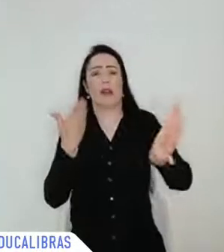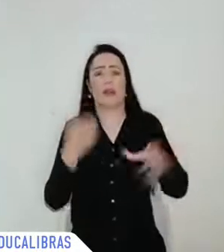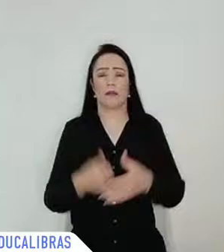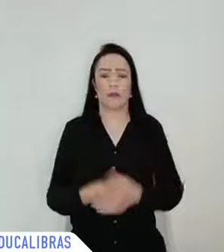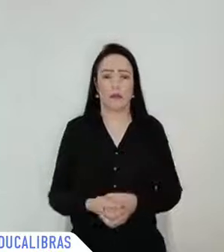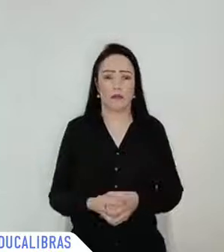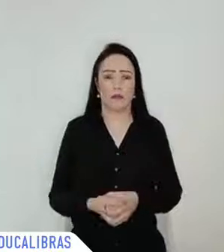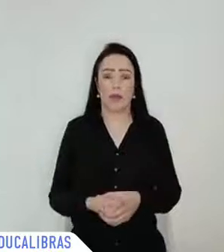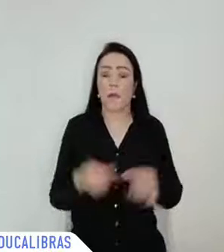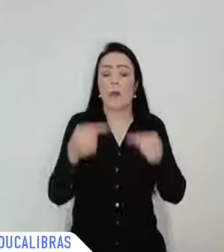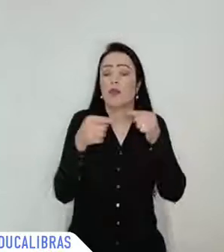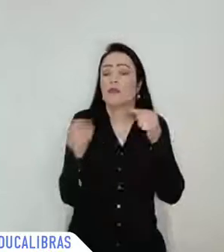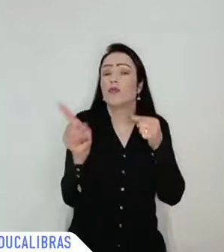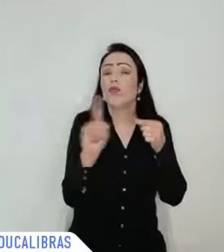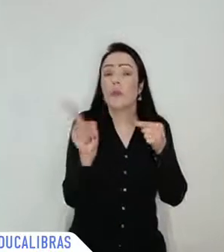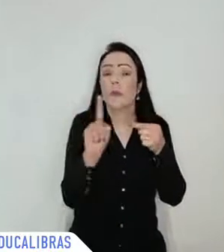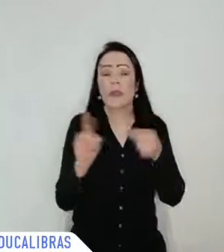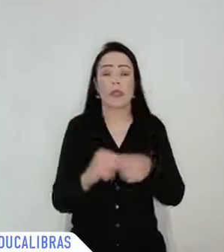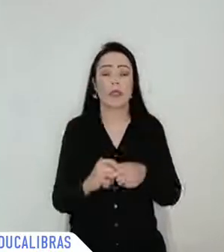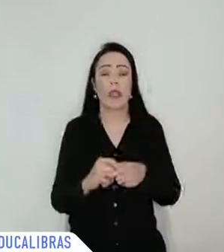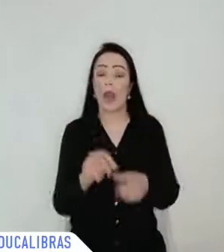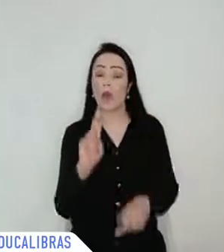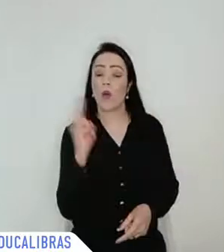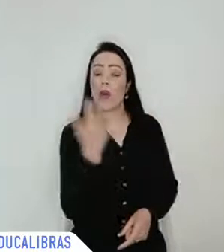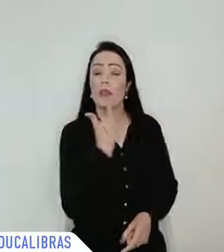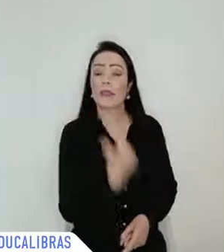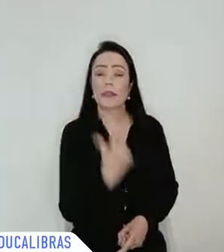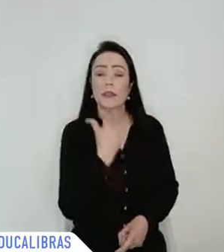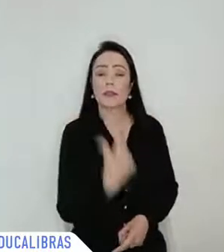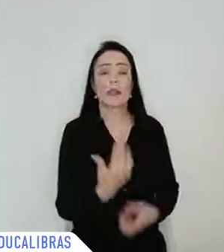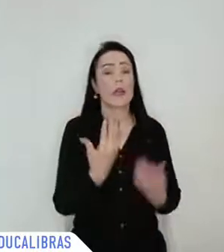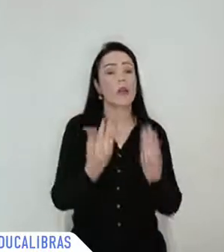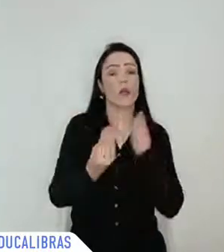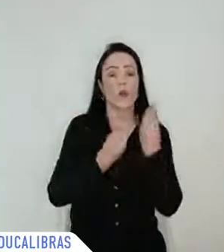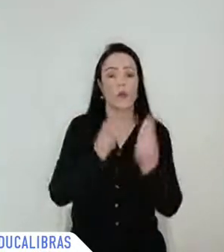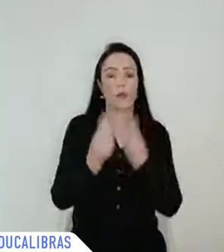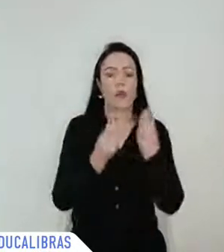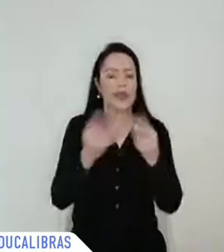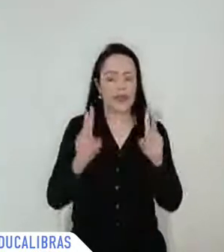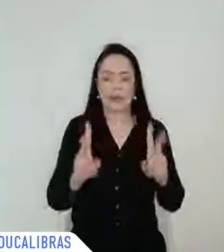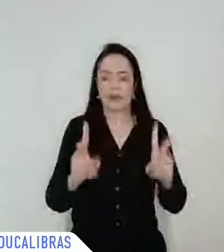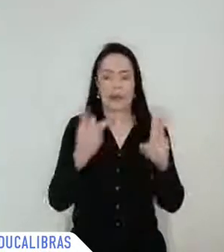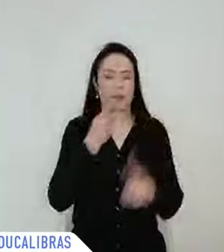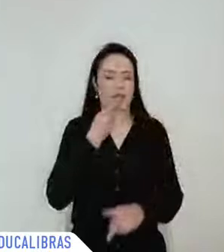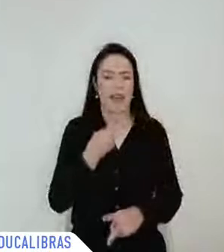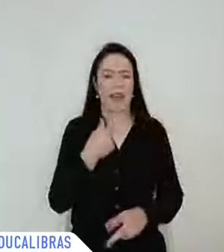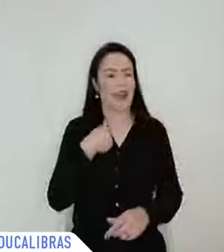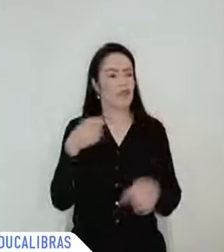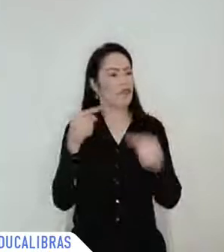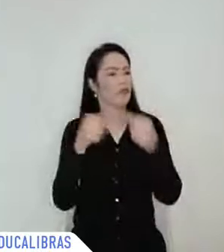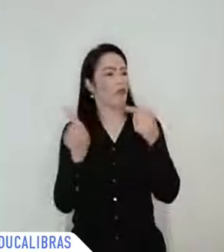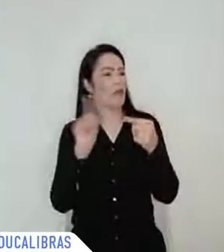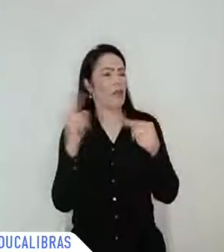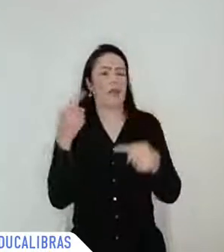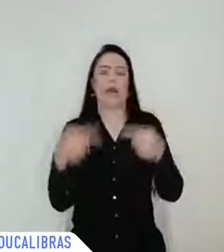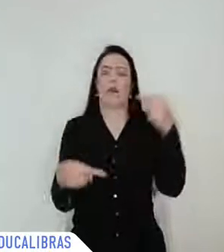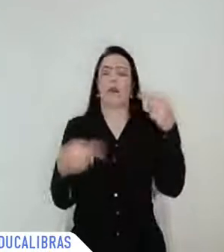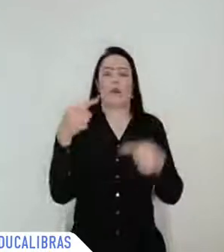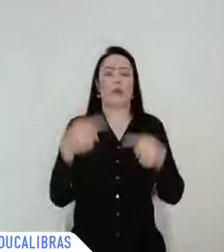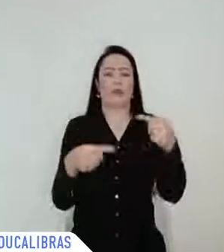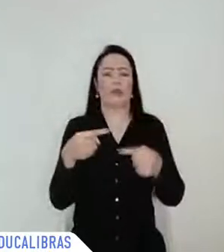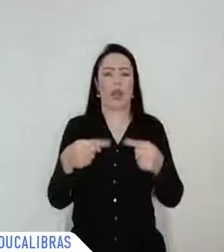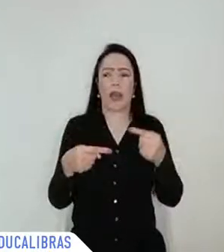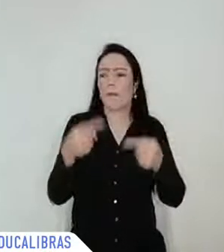of the system. I am different from anything you've had. That's how he puts himself. He